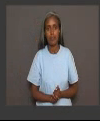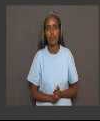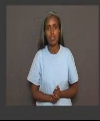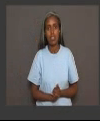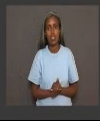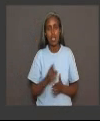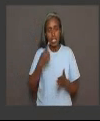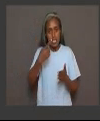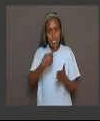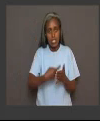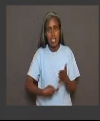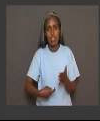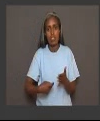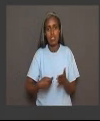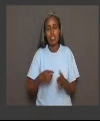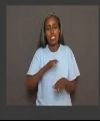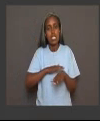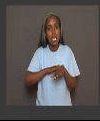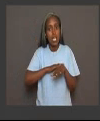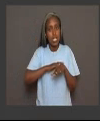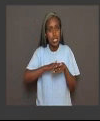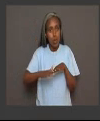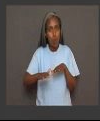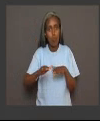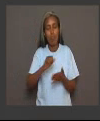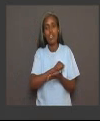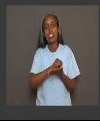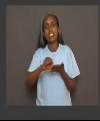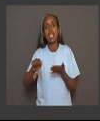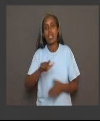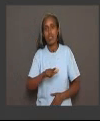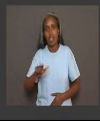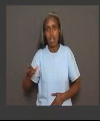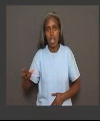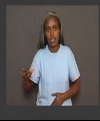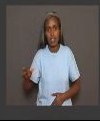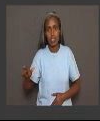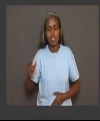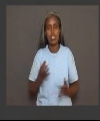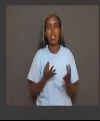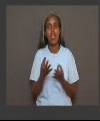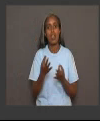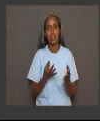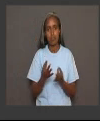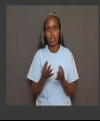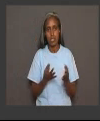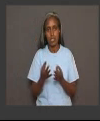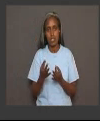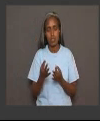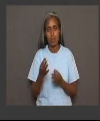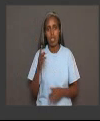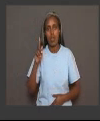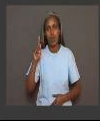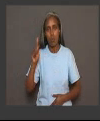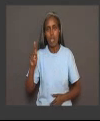As a result, the slope of the secant line is expressed by